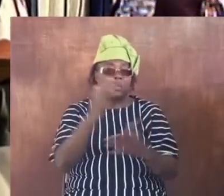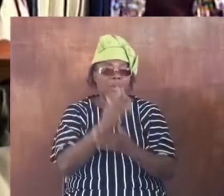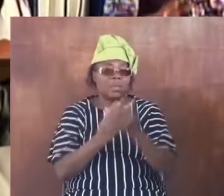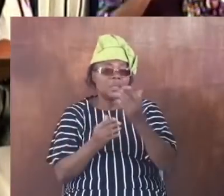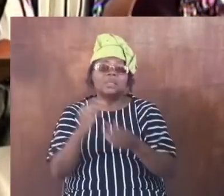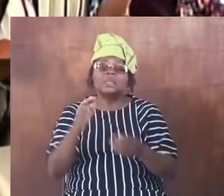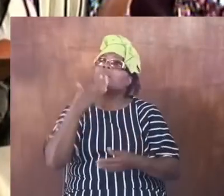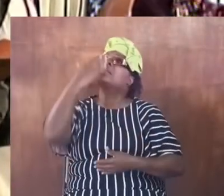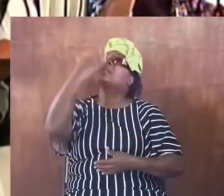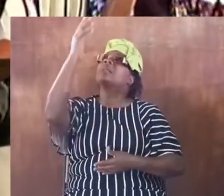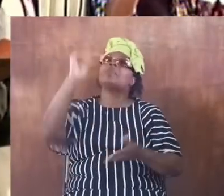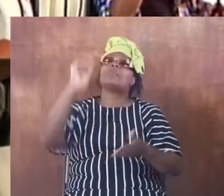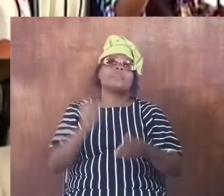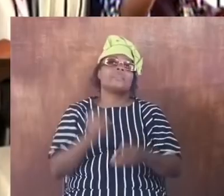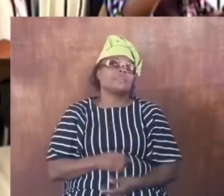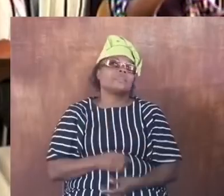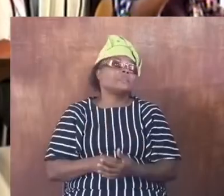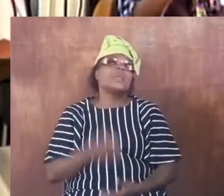thanks?